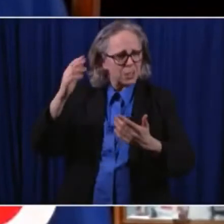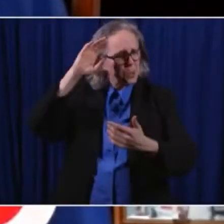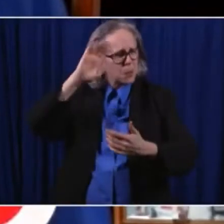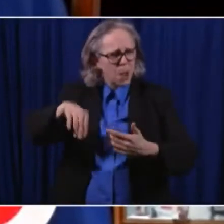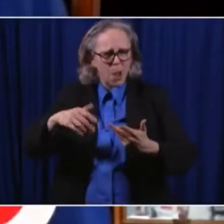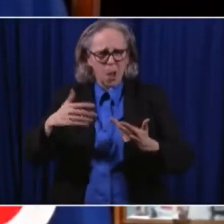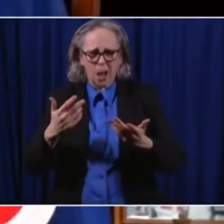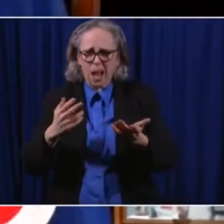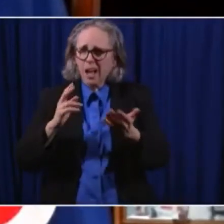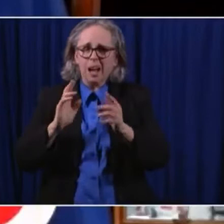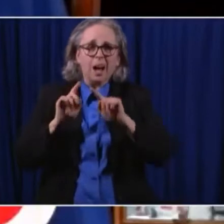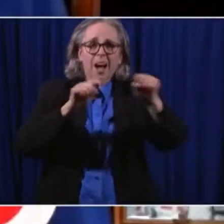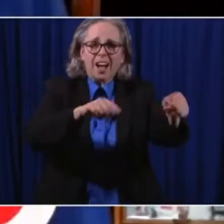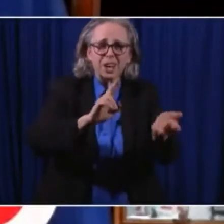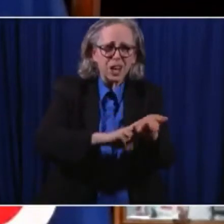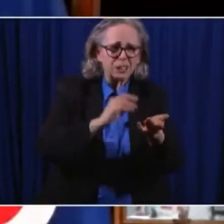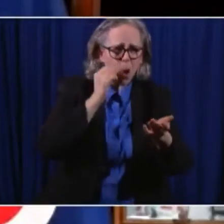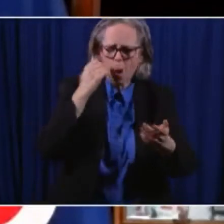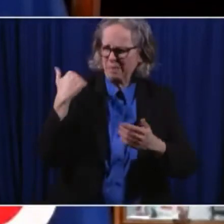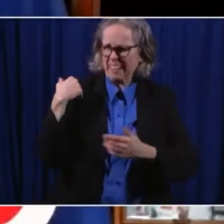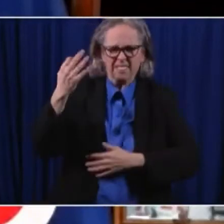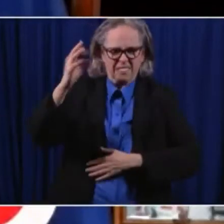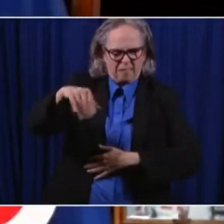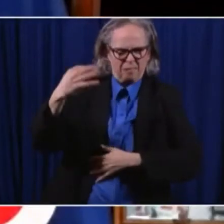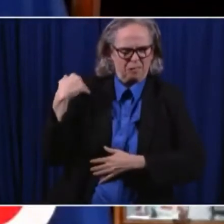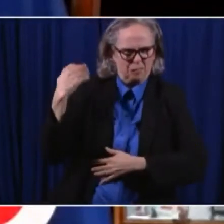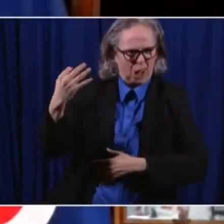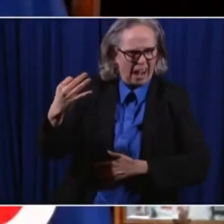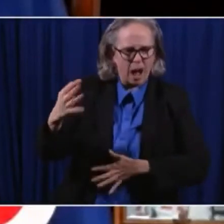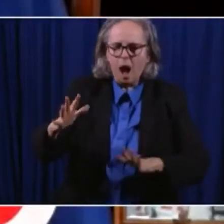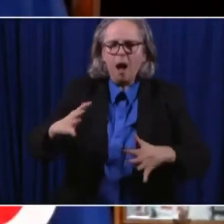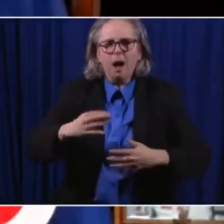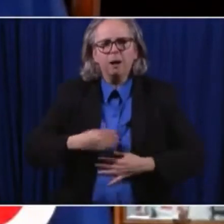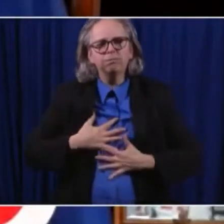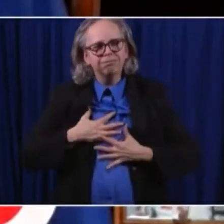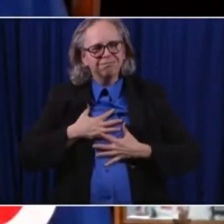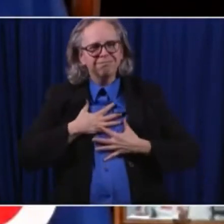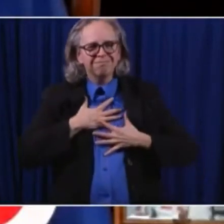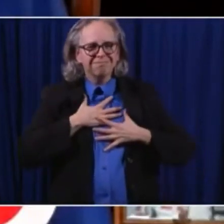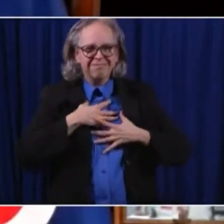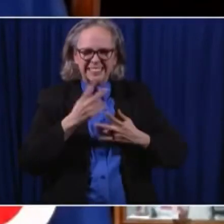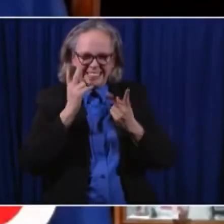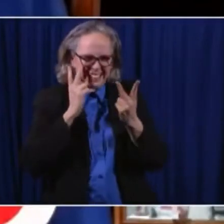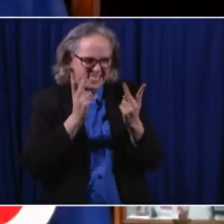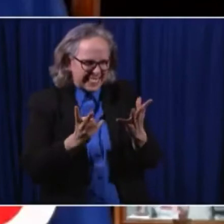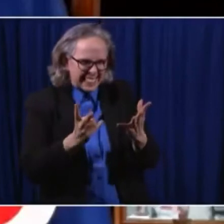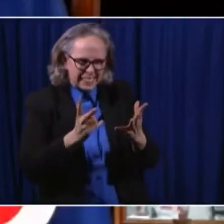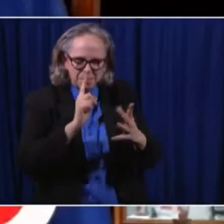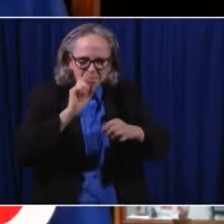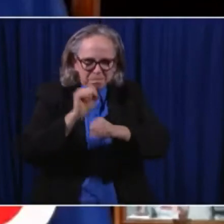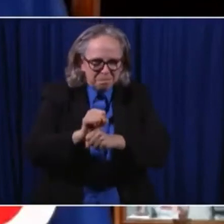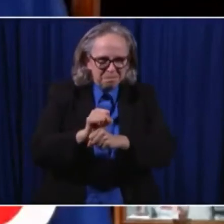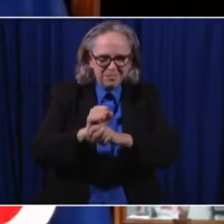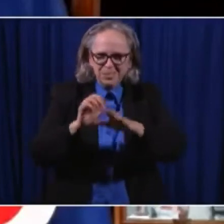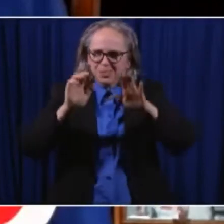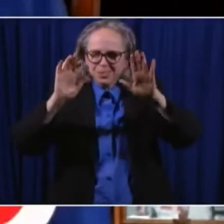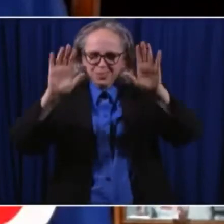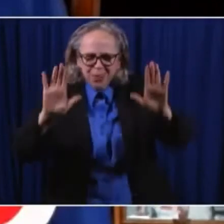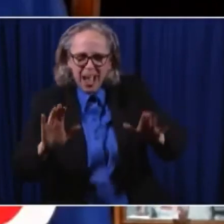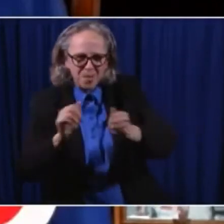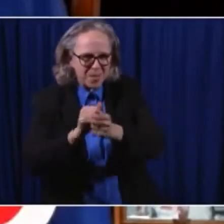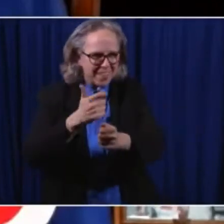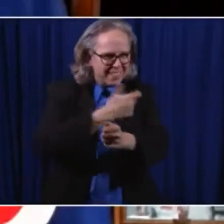and you can just feel the excitement when we're at those facilities. So it was great to see so many of them getting